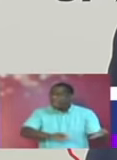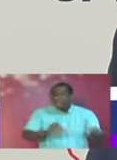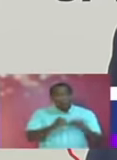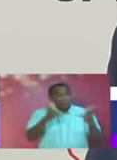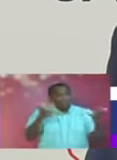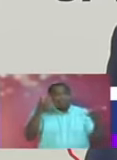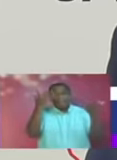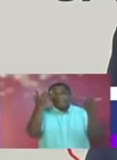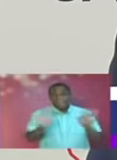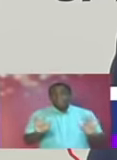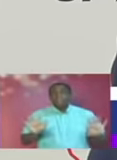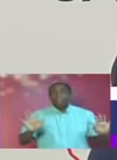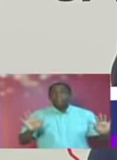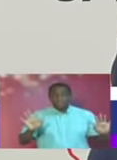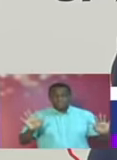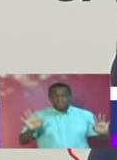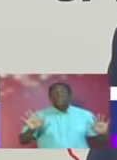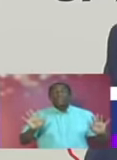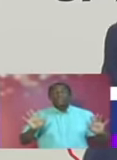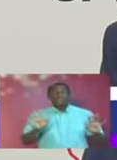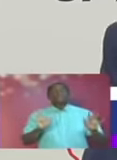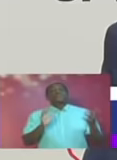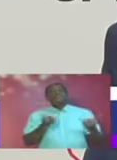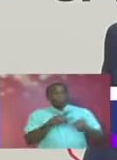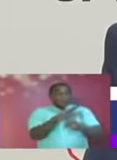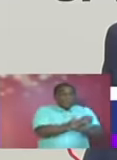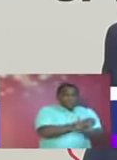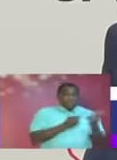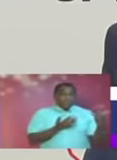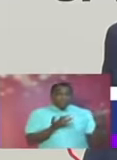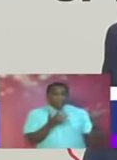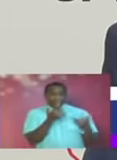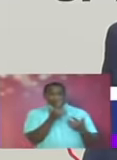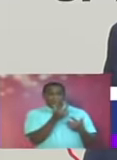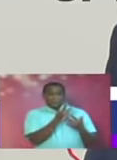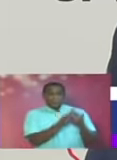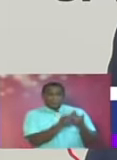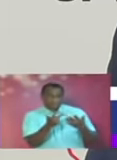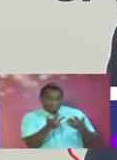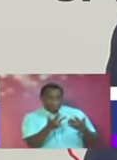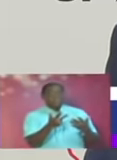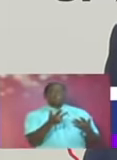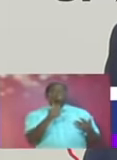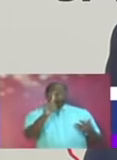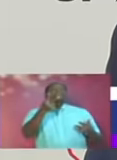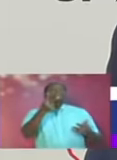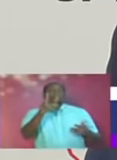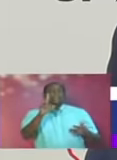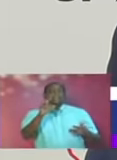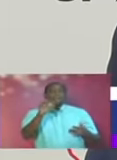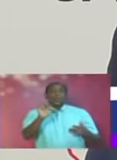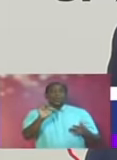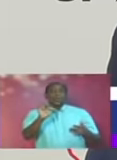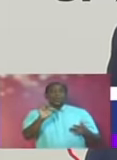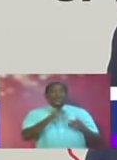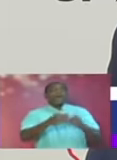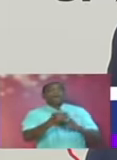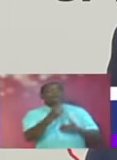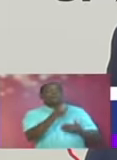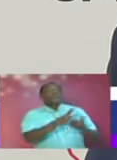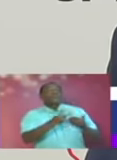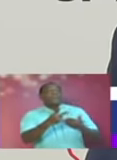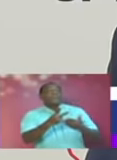you wait 3 weeks for your second dose, and 2 weeks to pass. That is how easy it is to bring down our